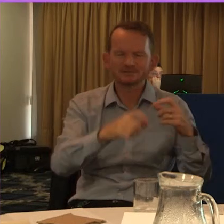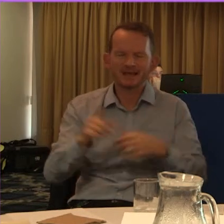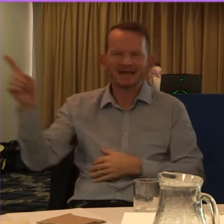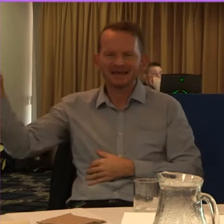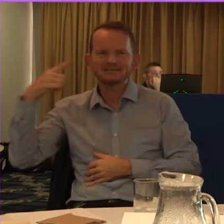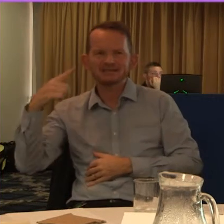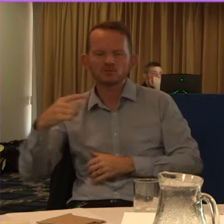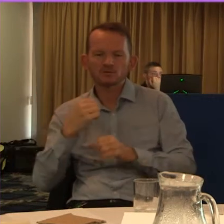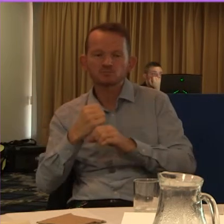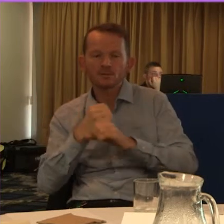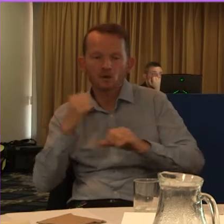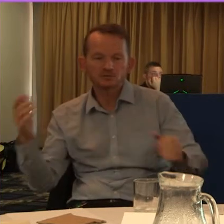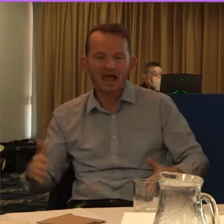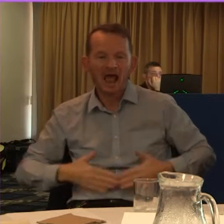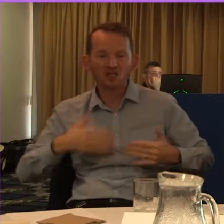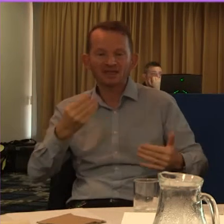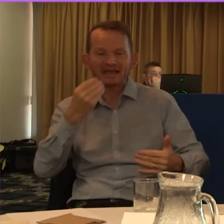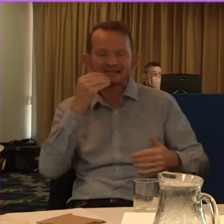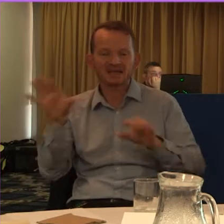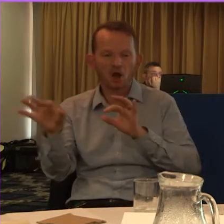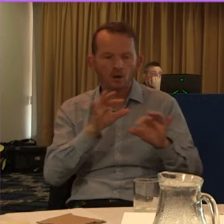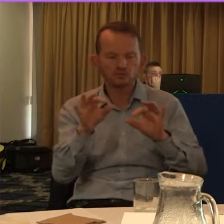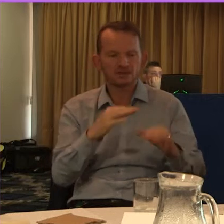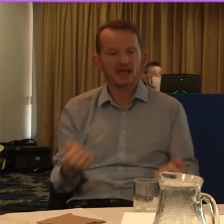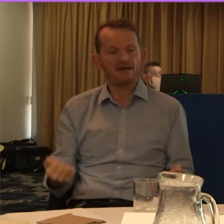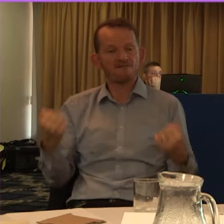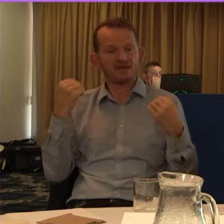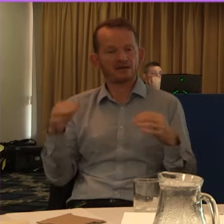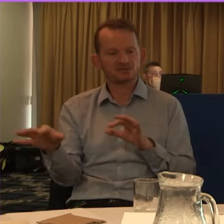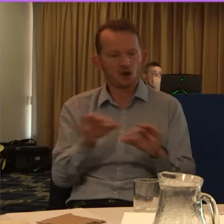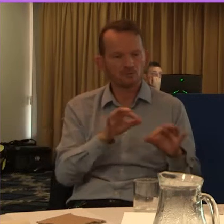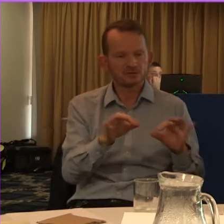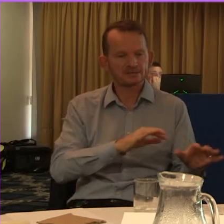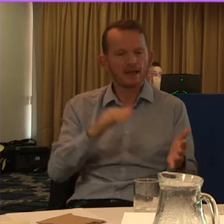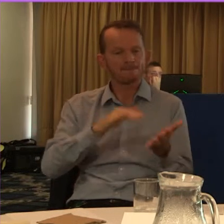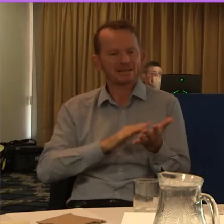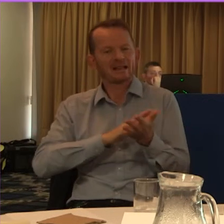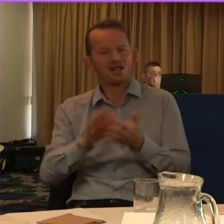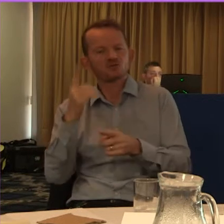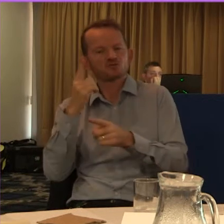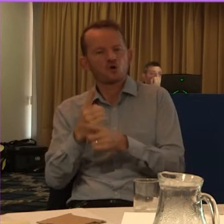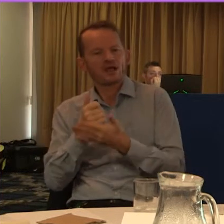he did say was he wanted to promote healthy eating options, fitness options, and mental health talking